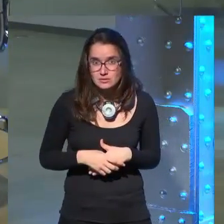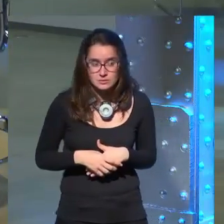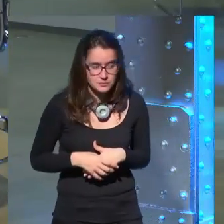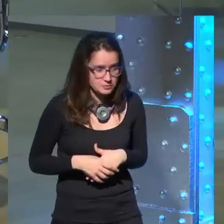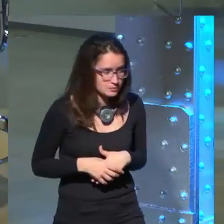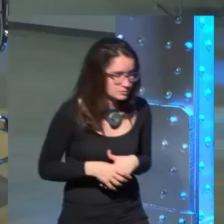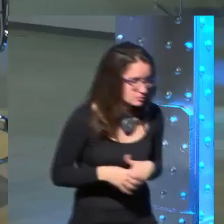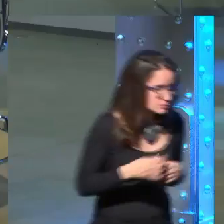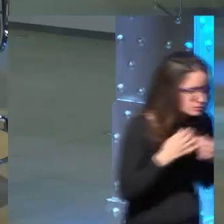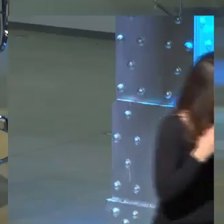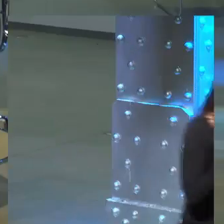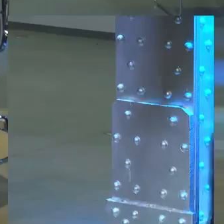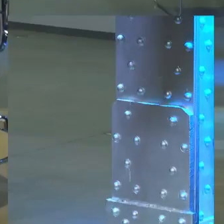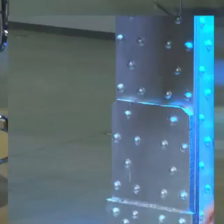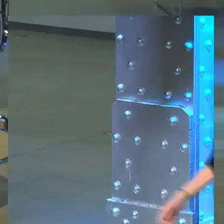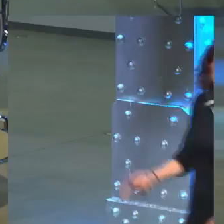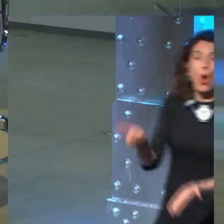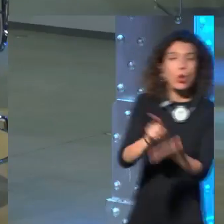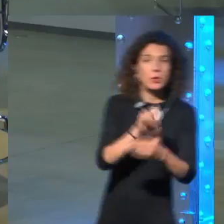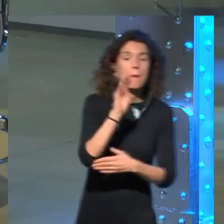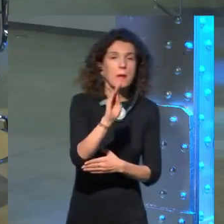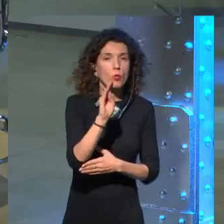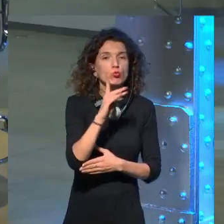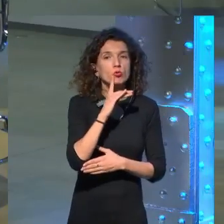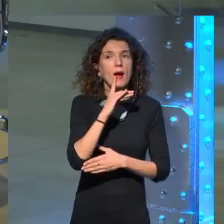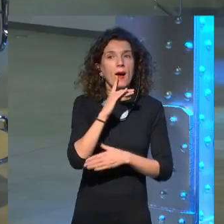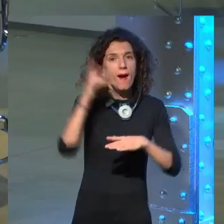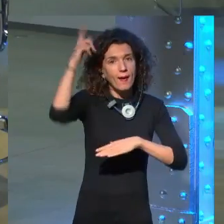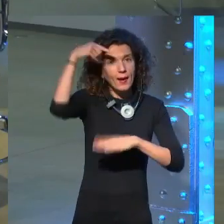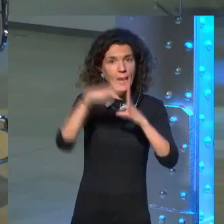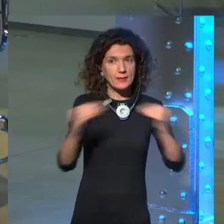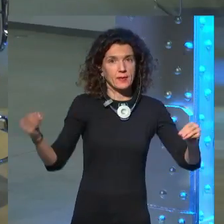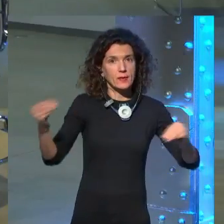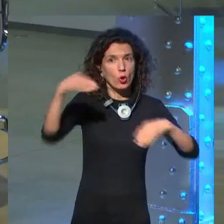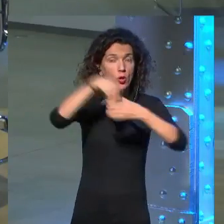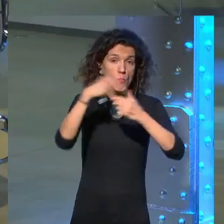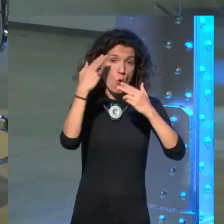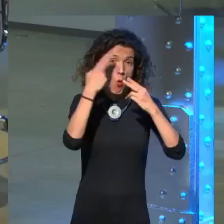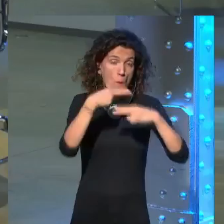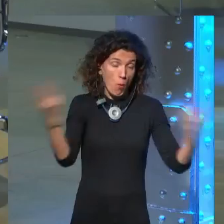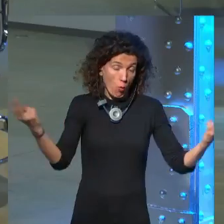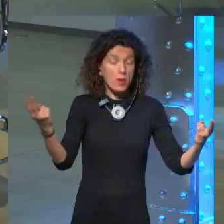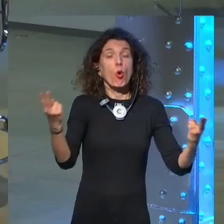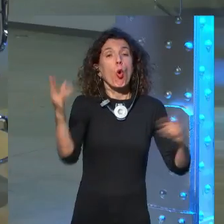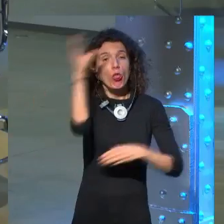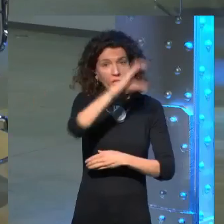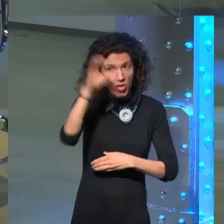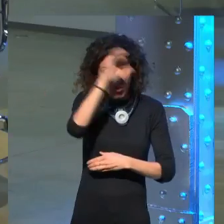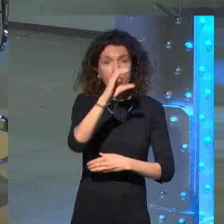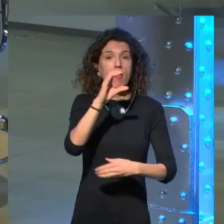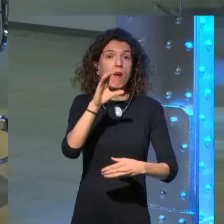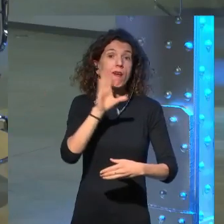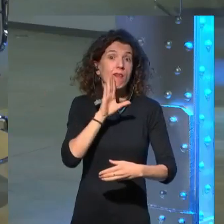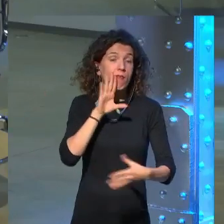Yo le vuelvo a preguntar. Well, I'll ask you again, as a professor of the public